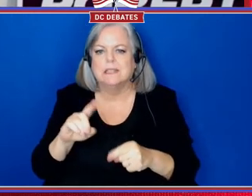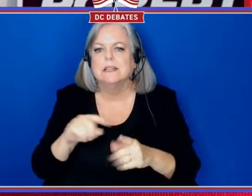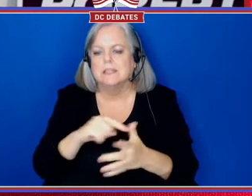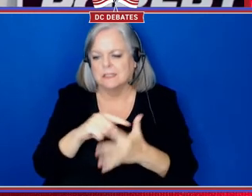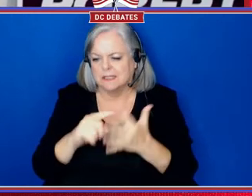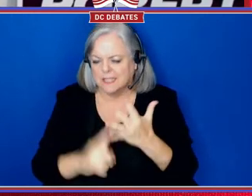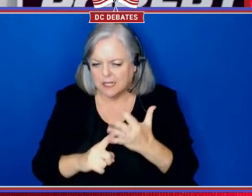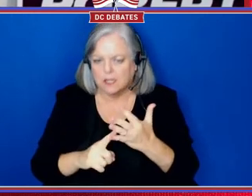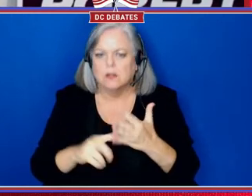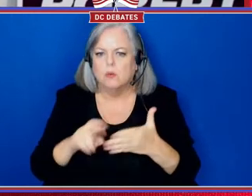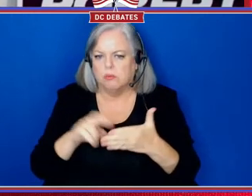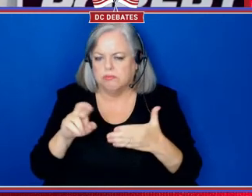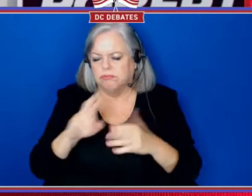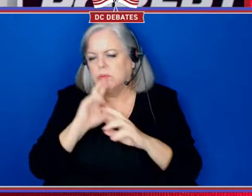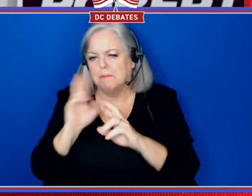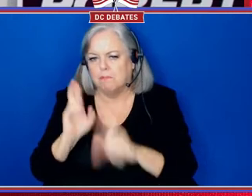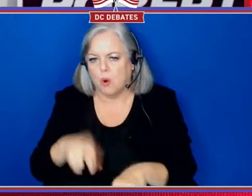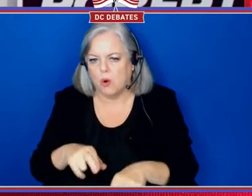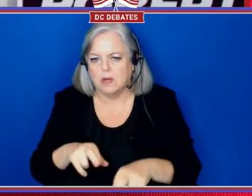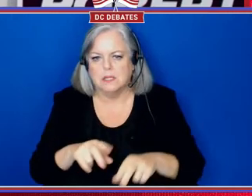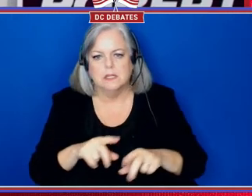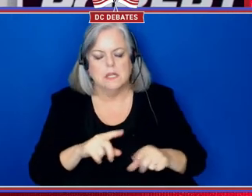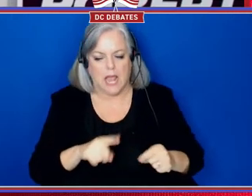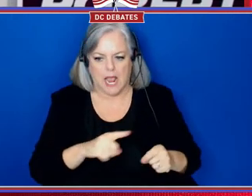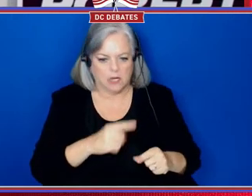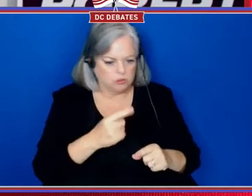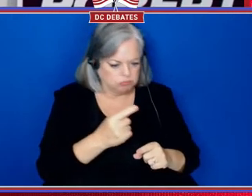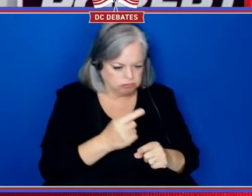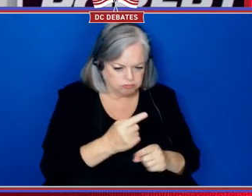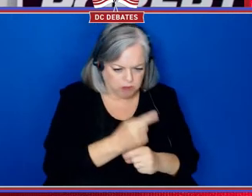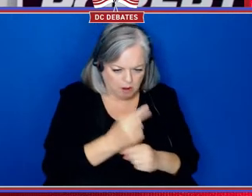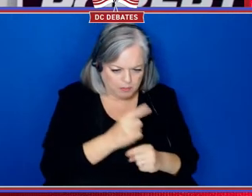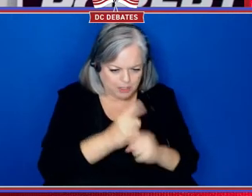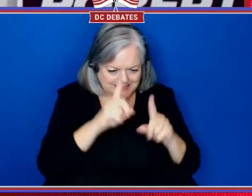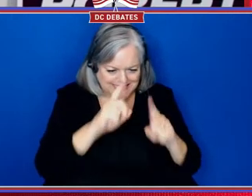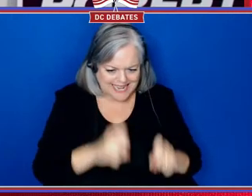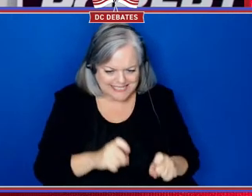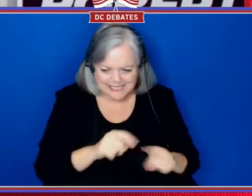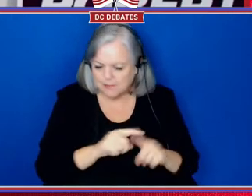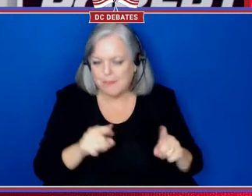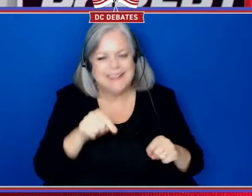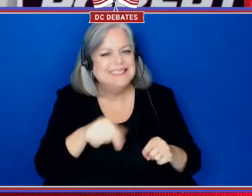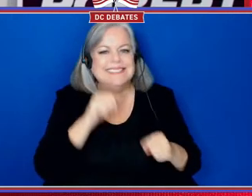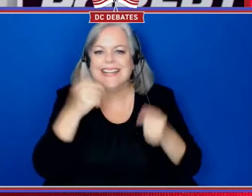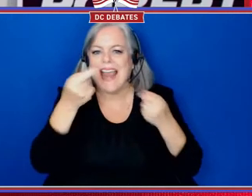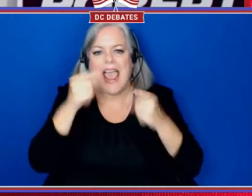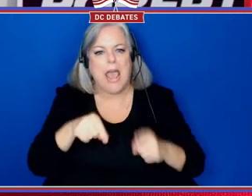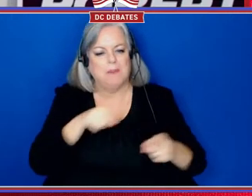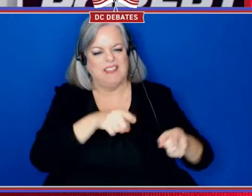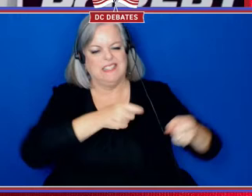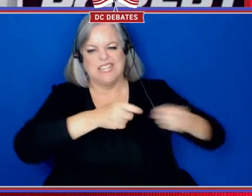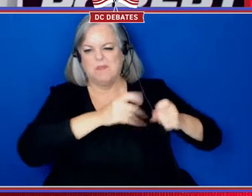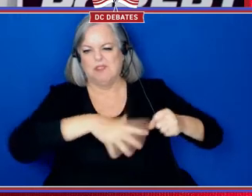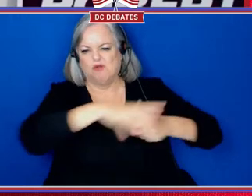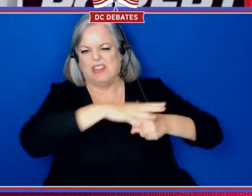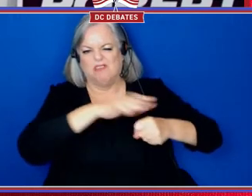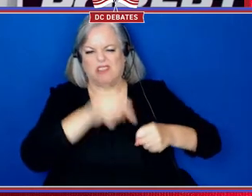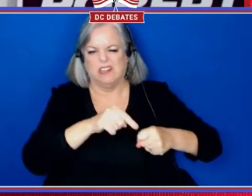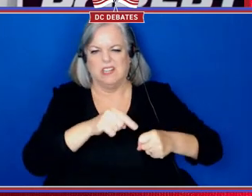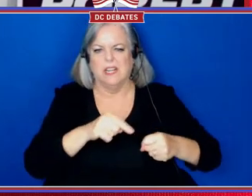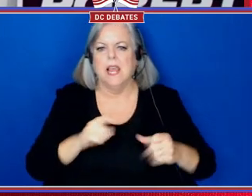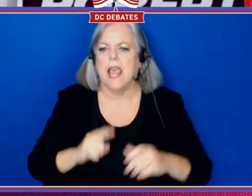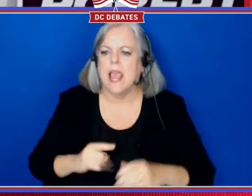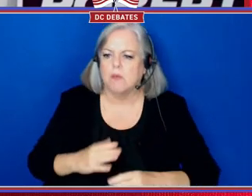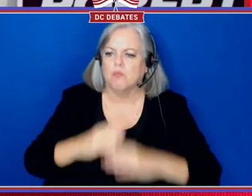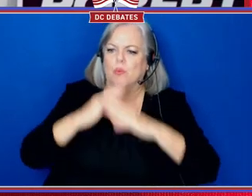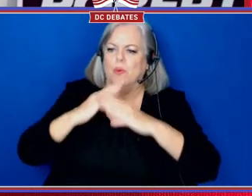not happen in this administration. And schools could have been a central point at which we caught COVID outbreaks to prevent them from spreading.